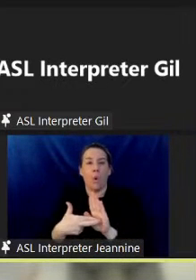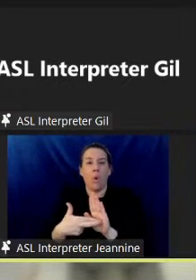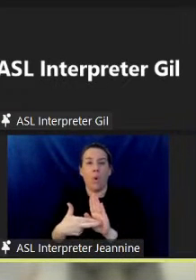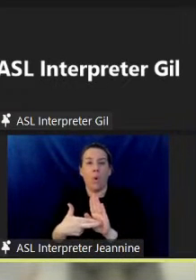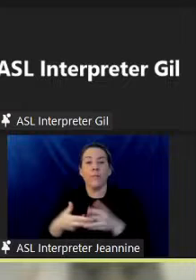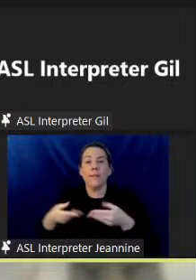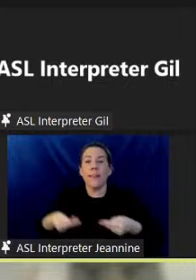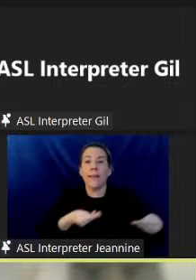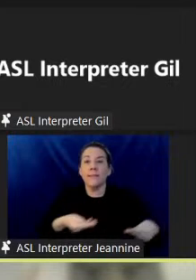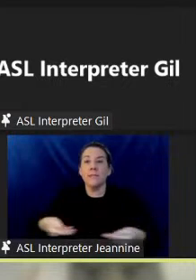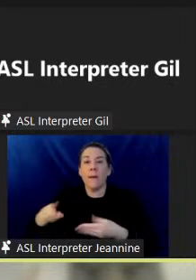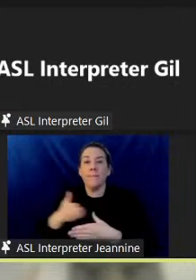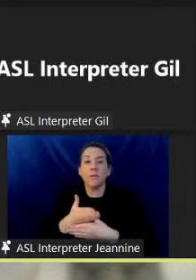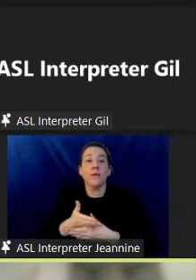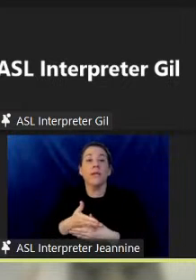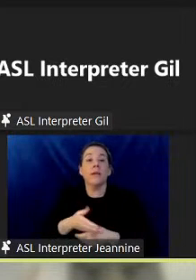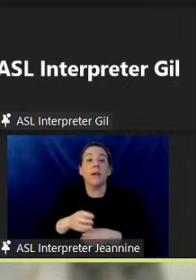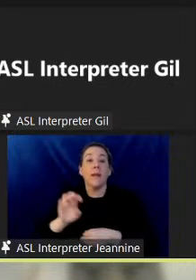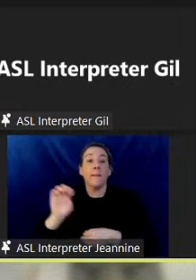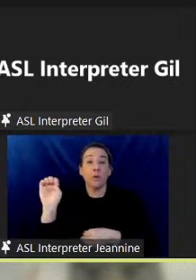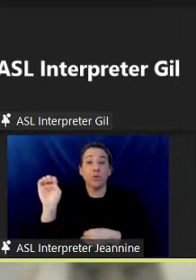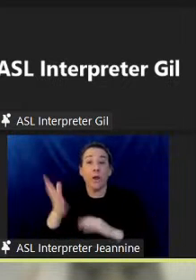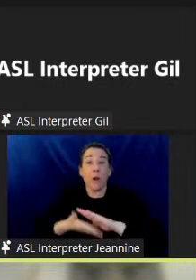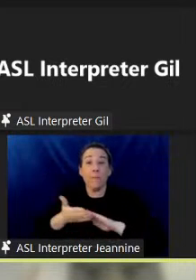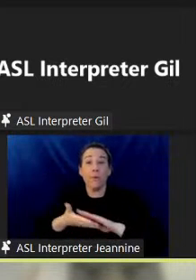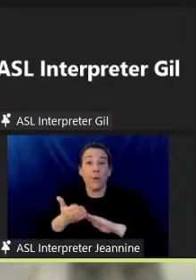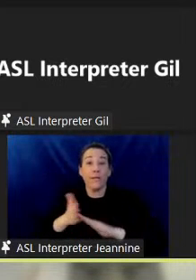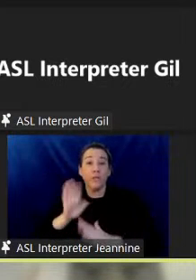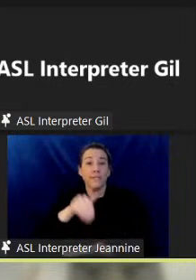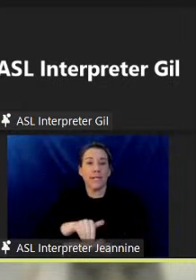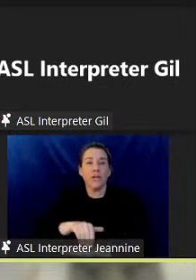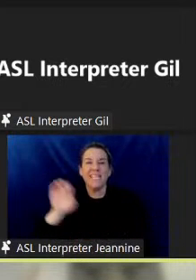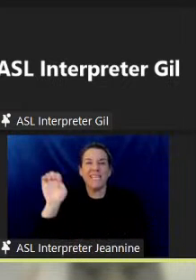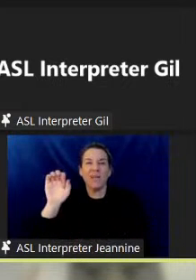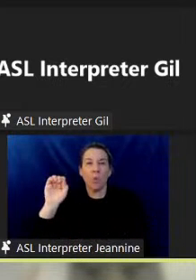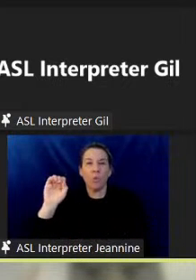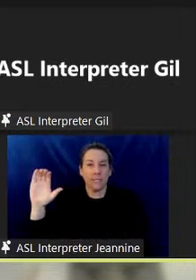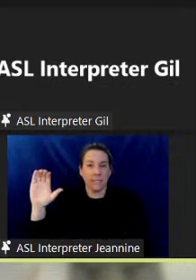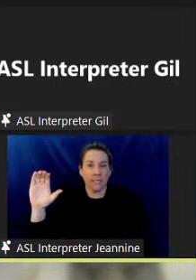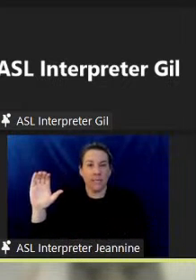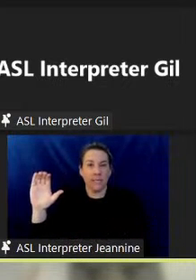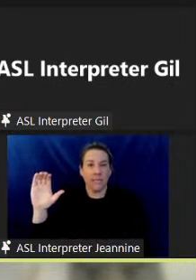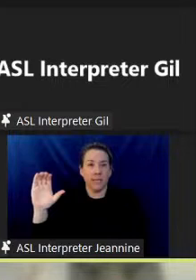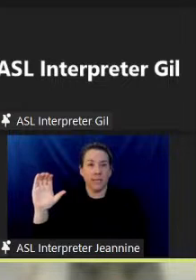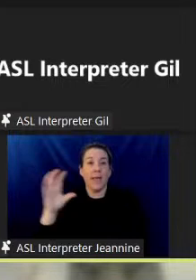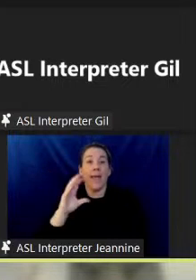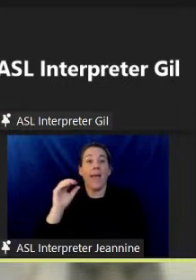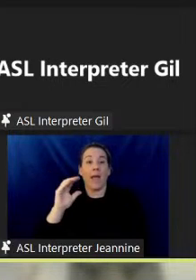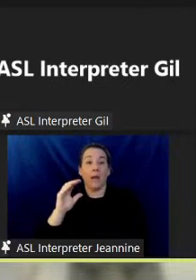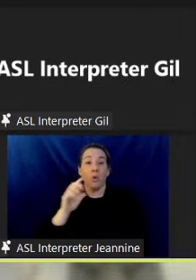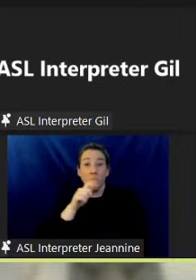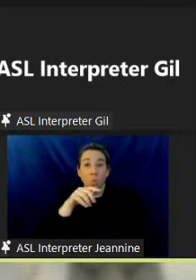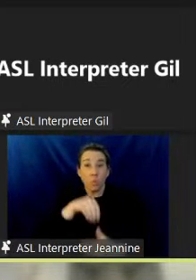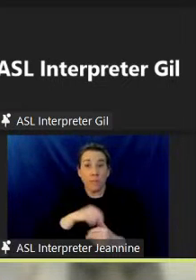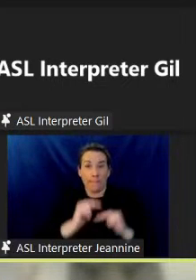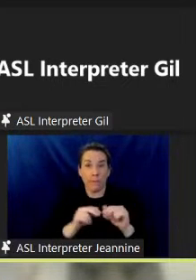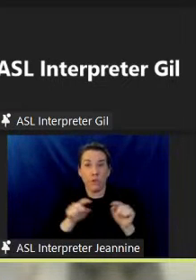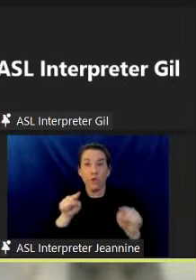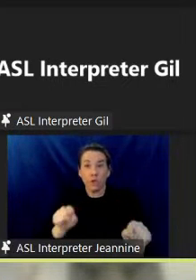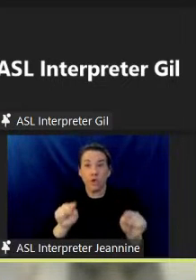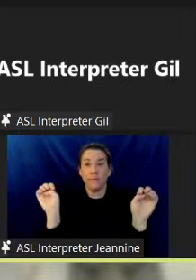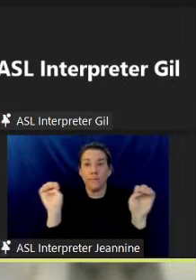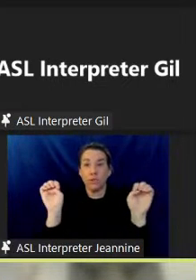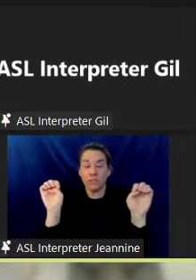Emergency Operations Center at the college or the EOC and the building during an emergency.